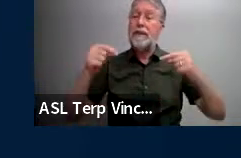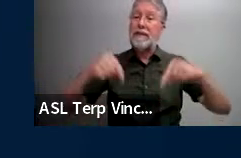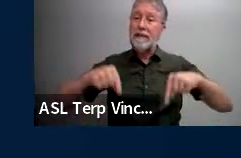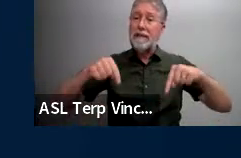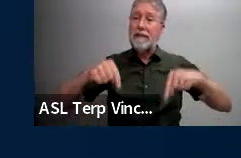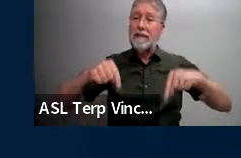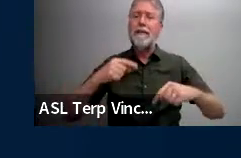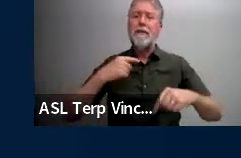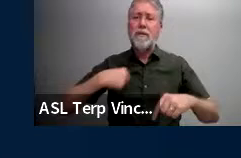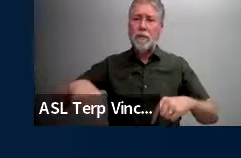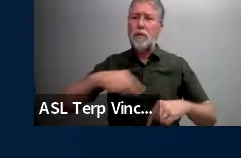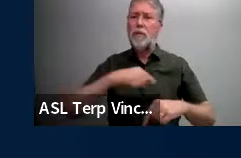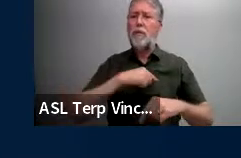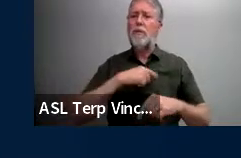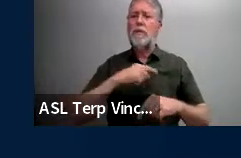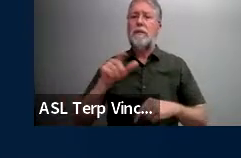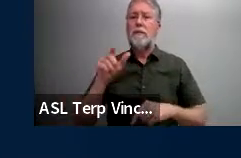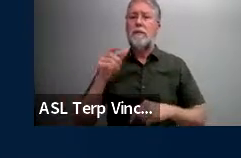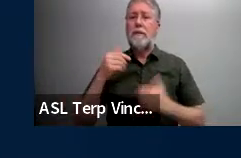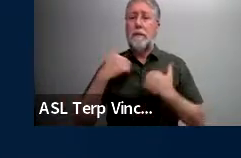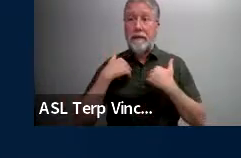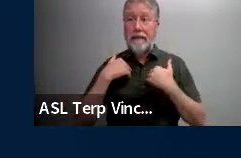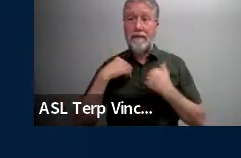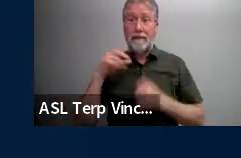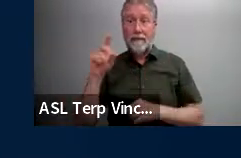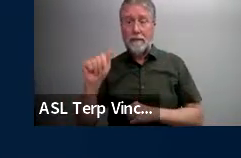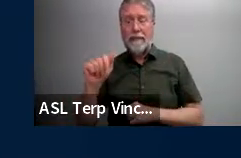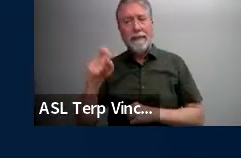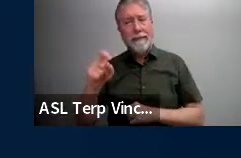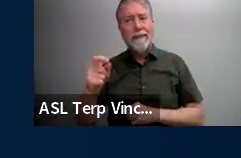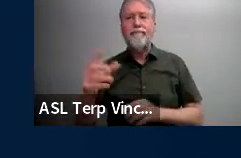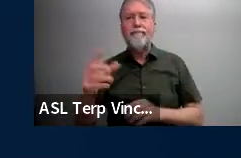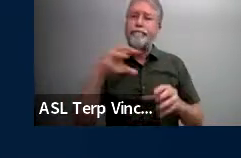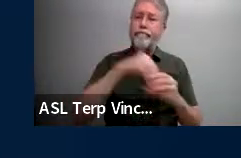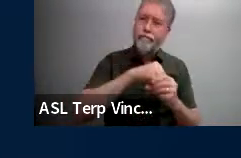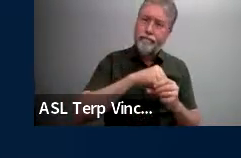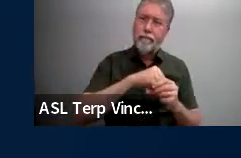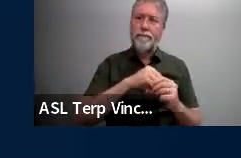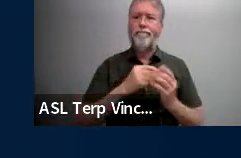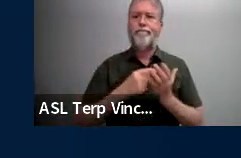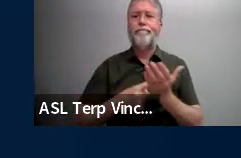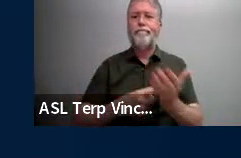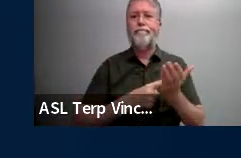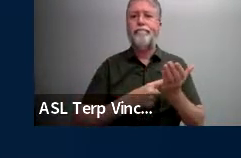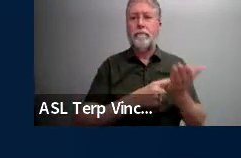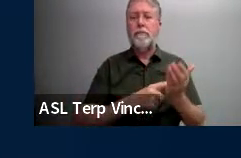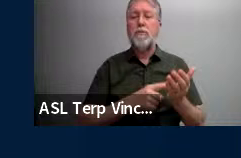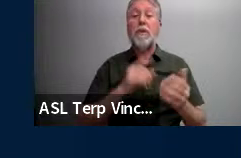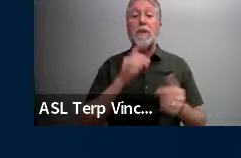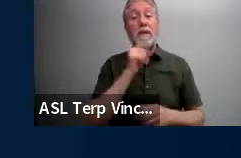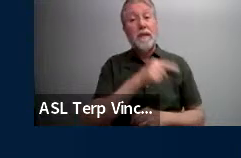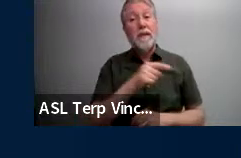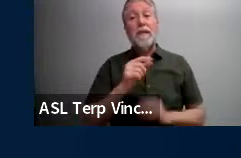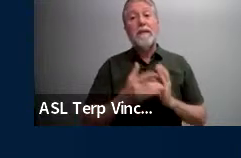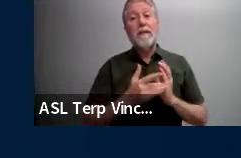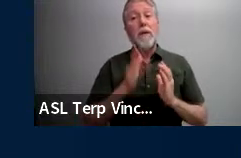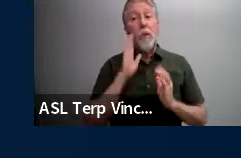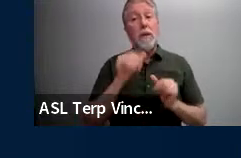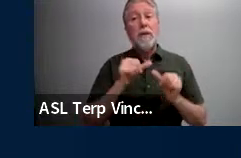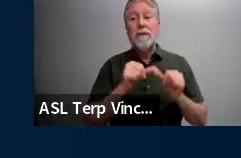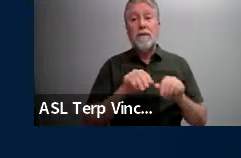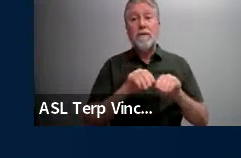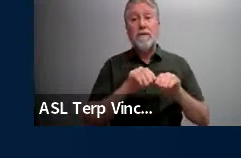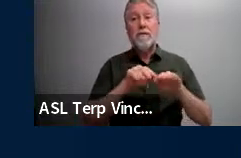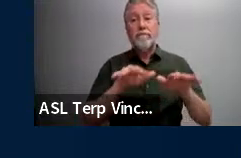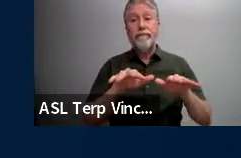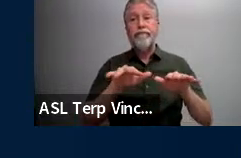of the conversation as this continues. This technology continues to expand and be used in all areas of life